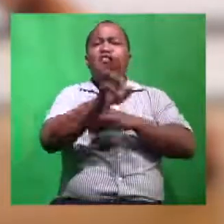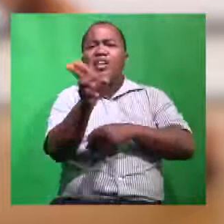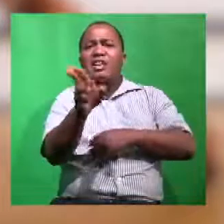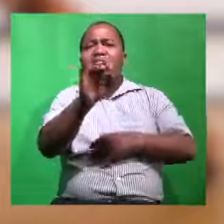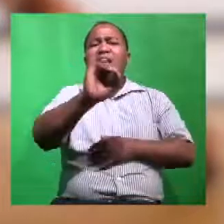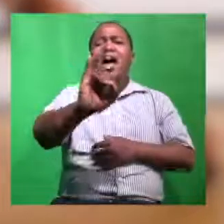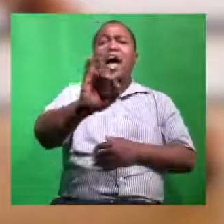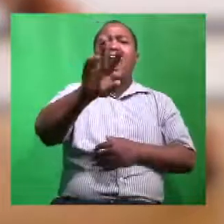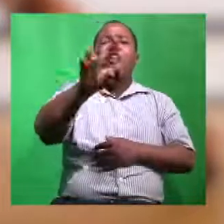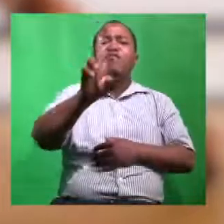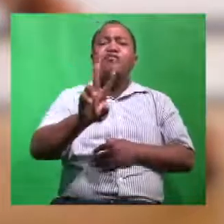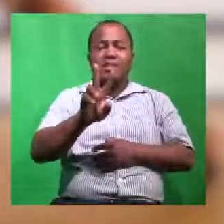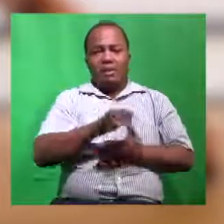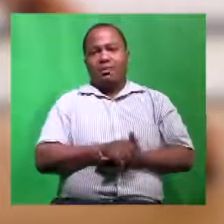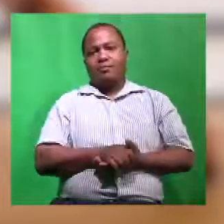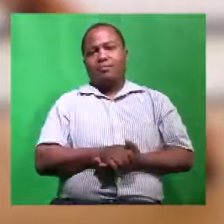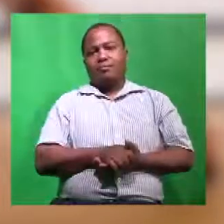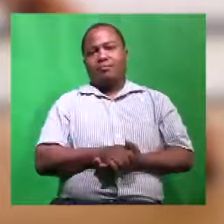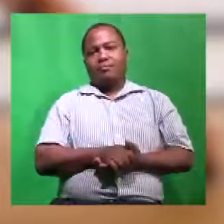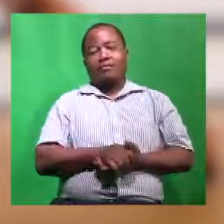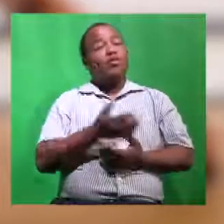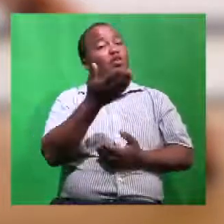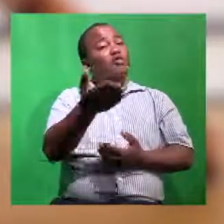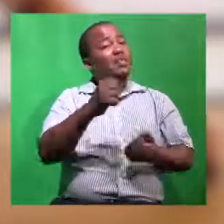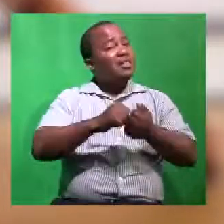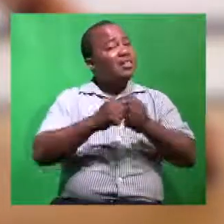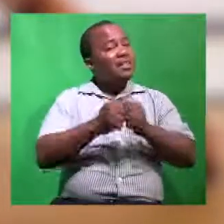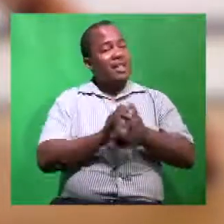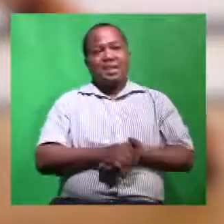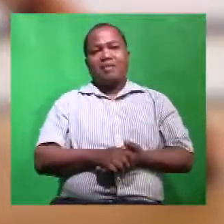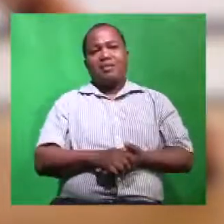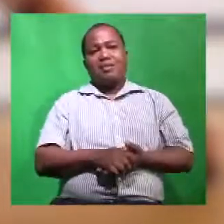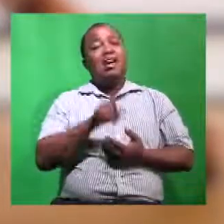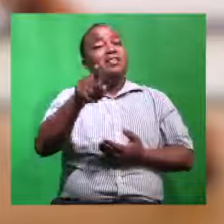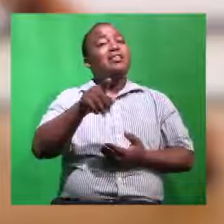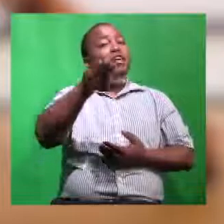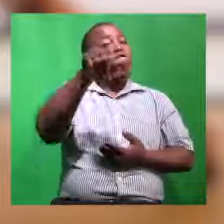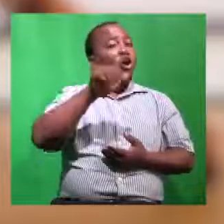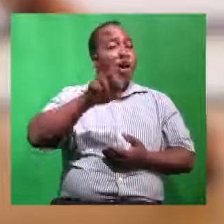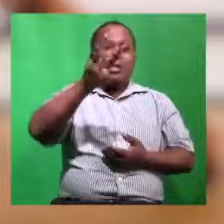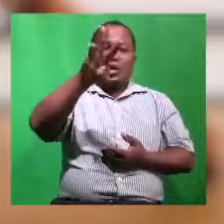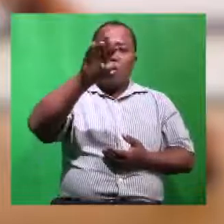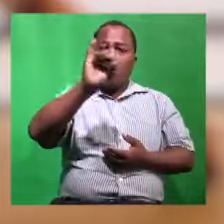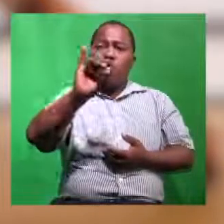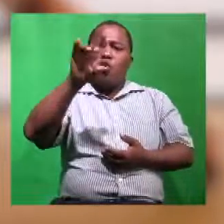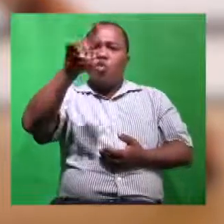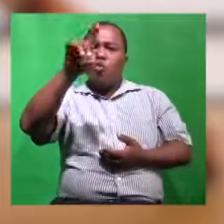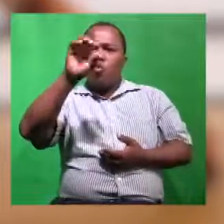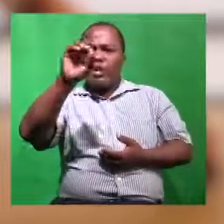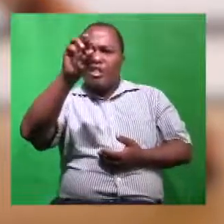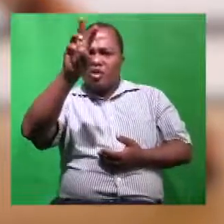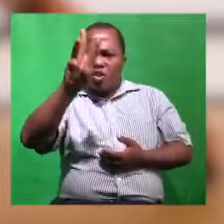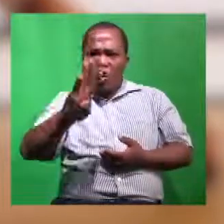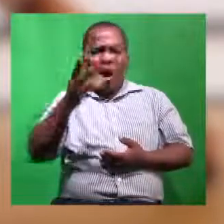HIV/AIDS. HIV/AIDS may increase due to this problem of widow inheritance. There must be